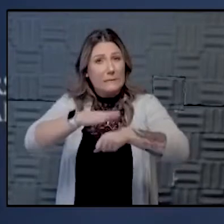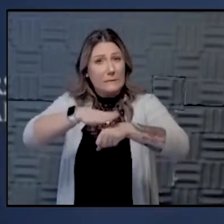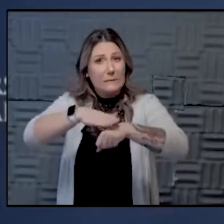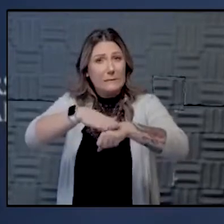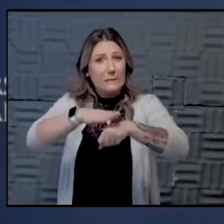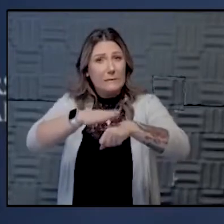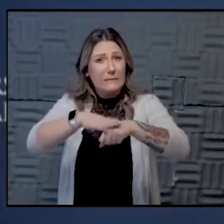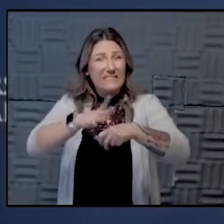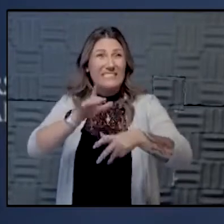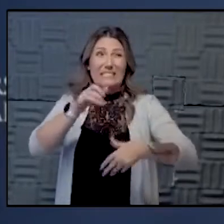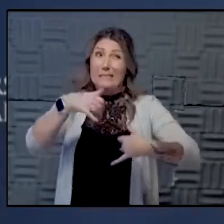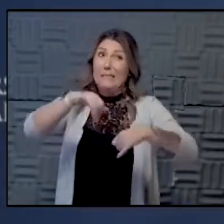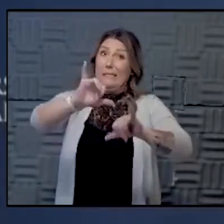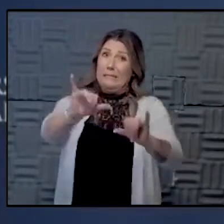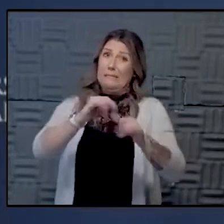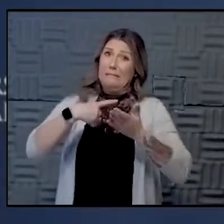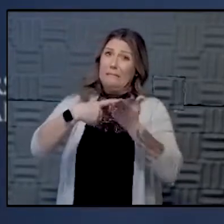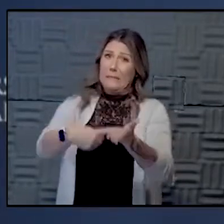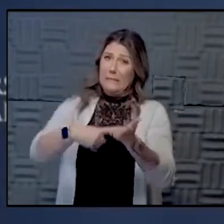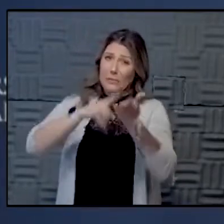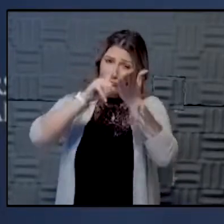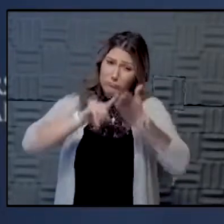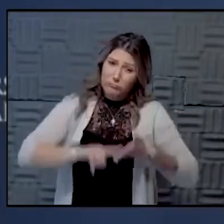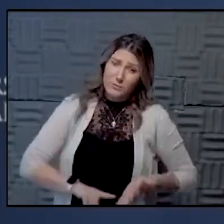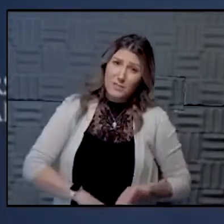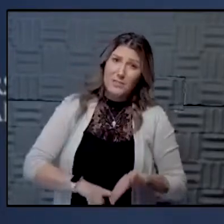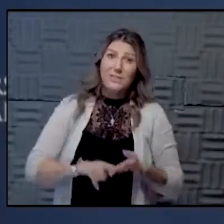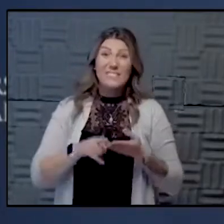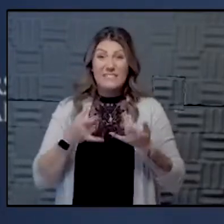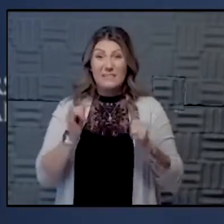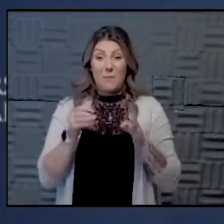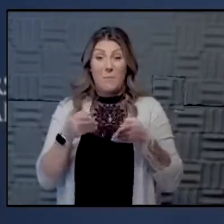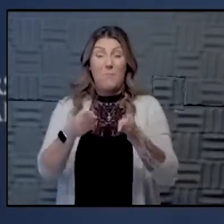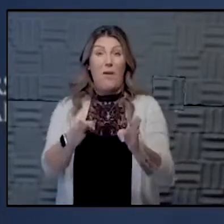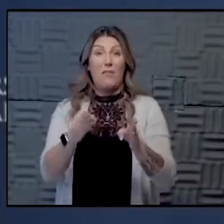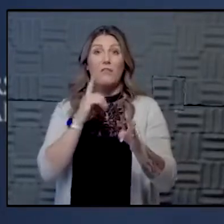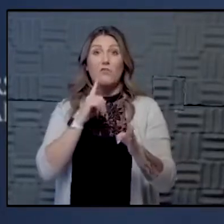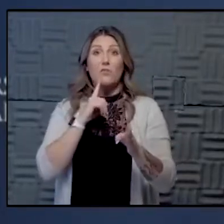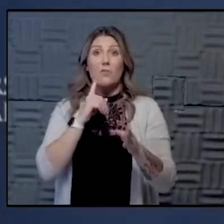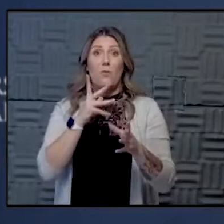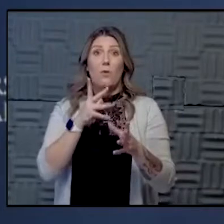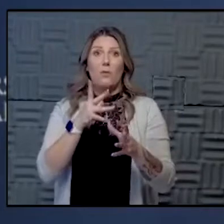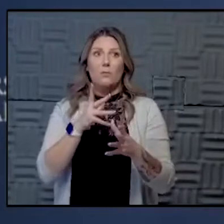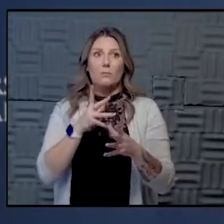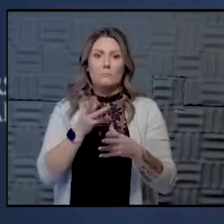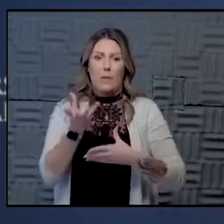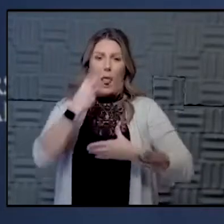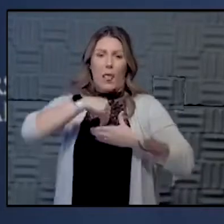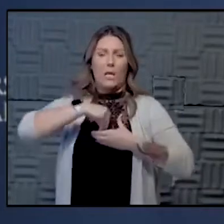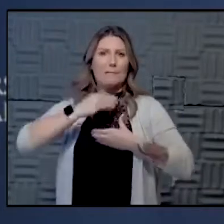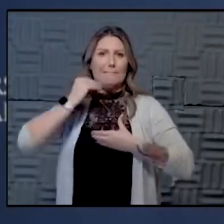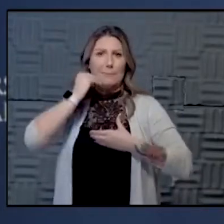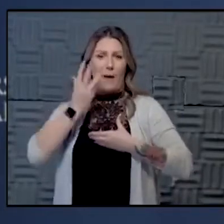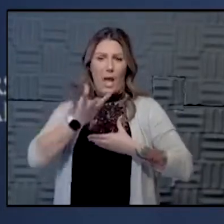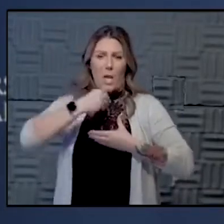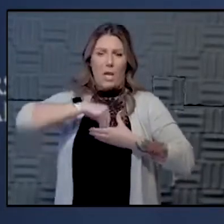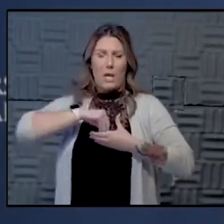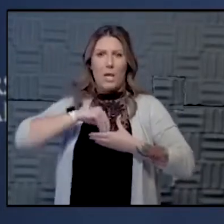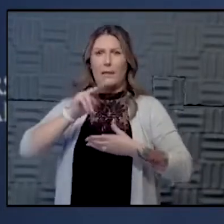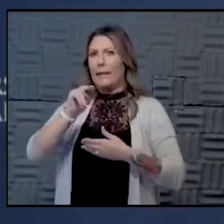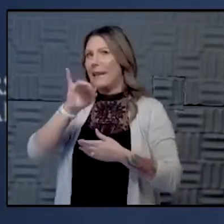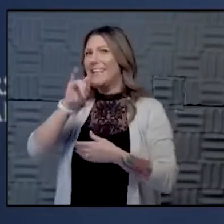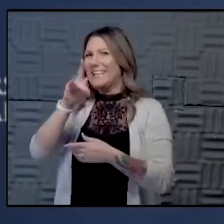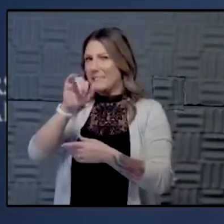verdict's still out on that. And keep in mind, this is still a method to get tobacco into your body, get nicotine into your